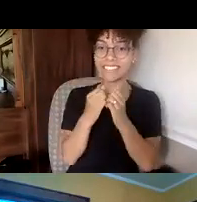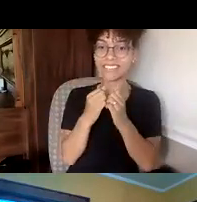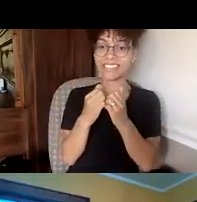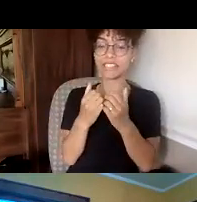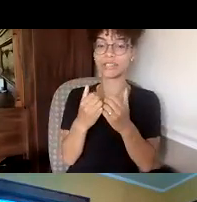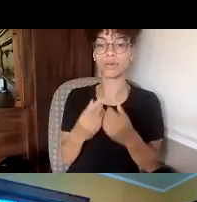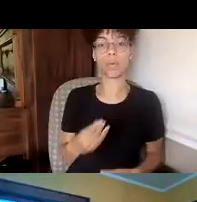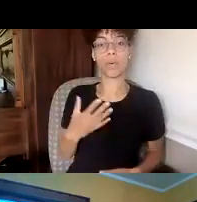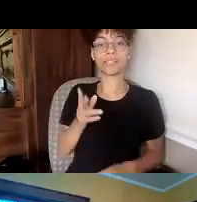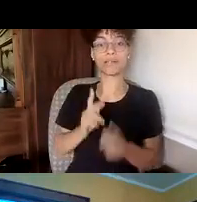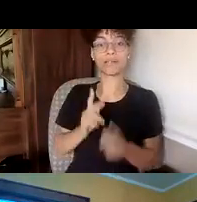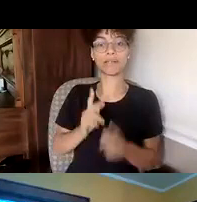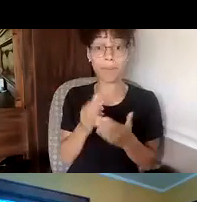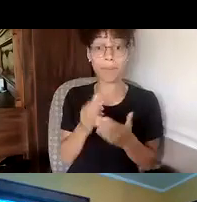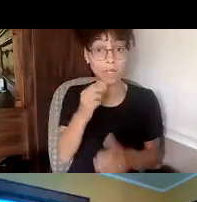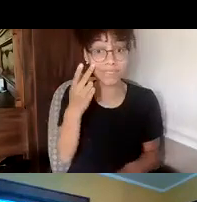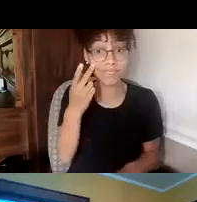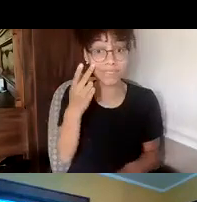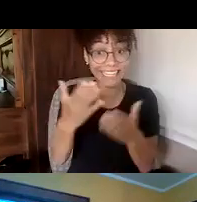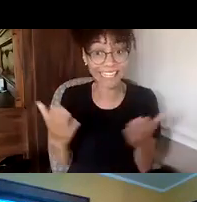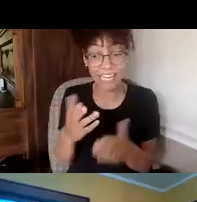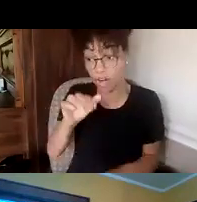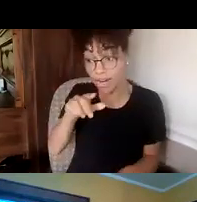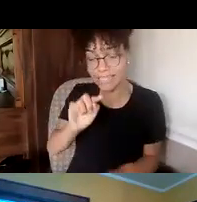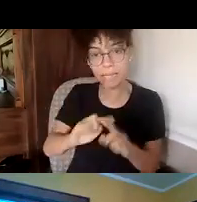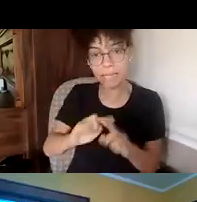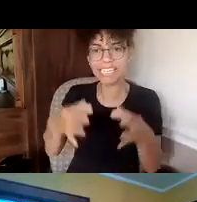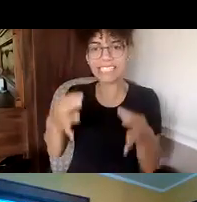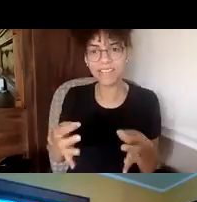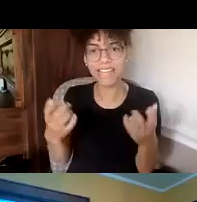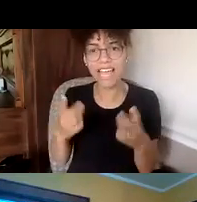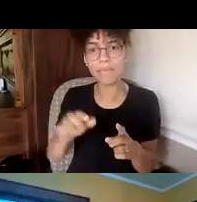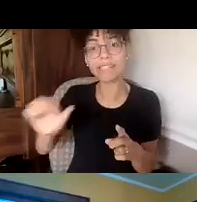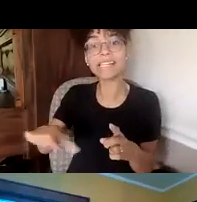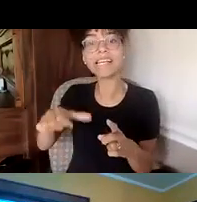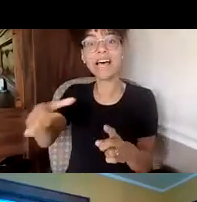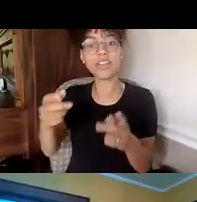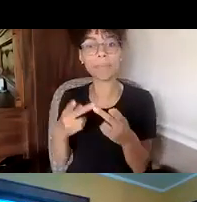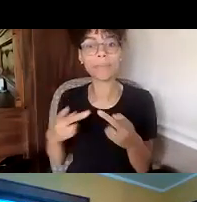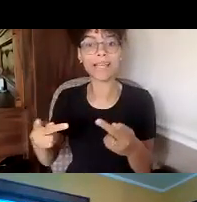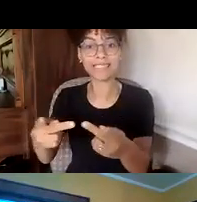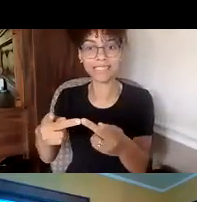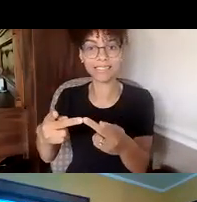it is definitely something that happens in other areas of life, in other places.